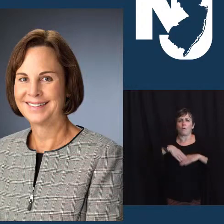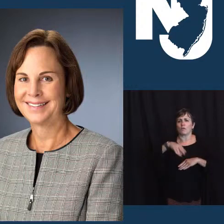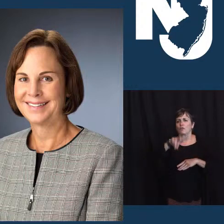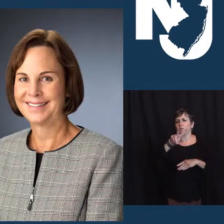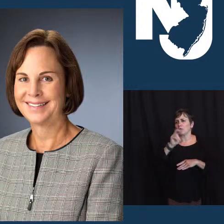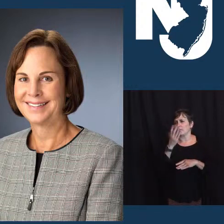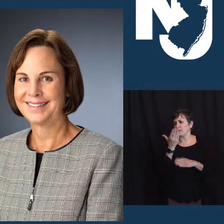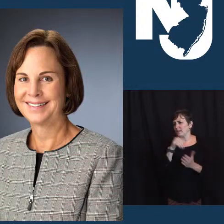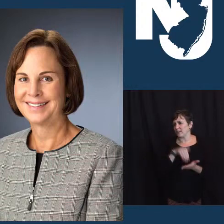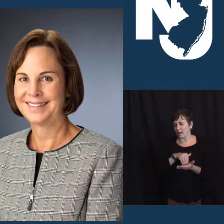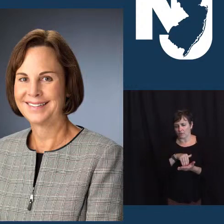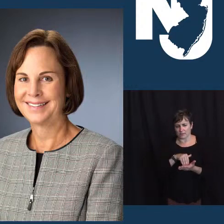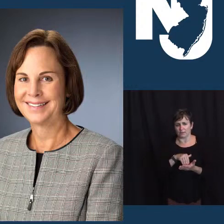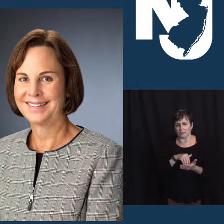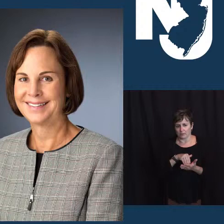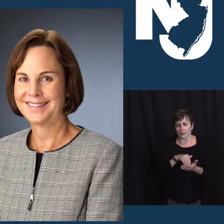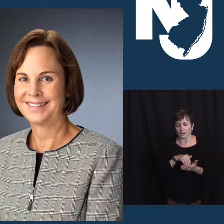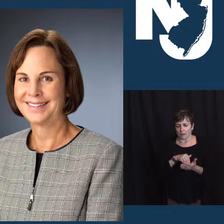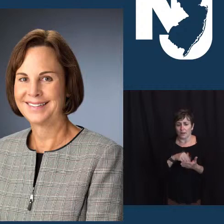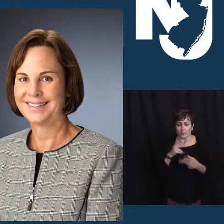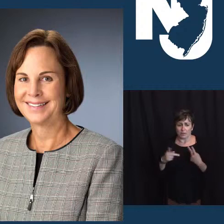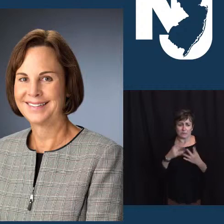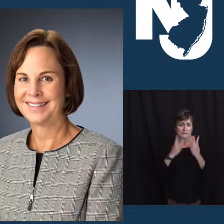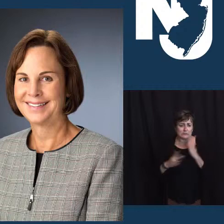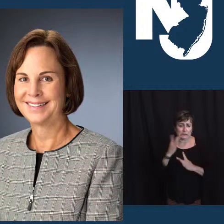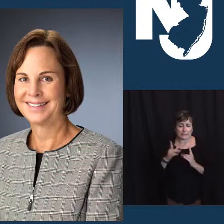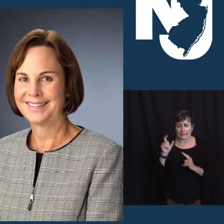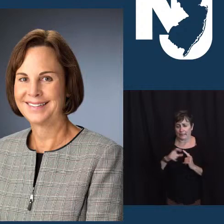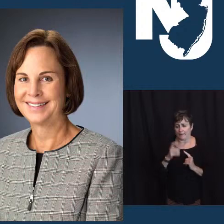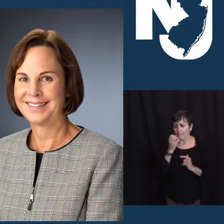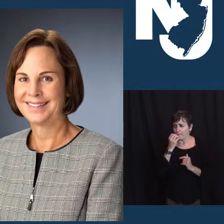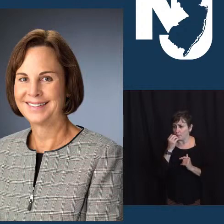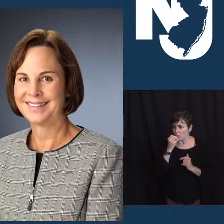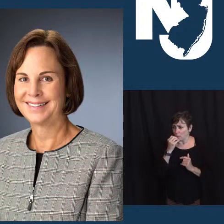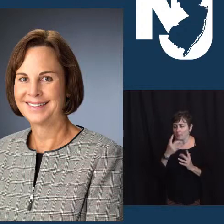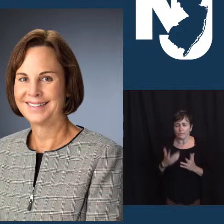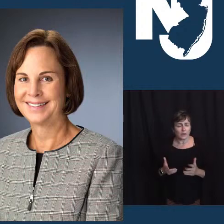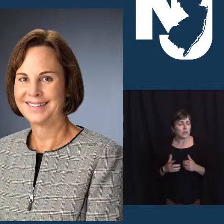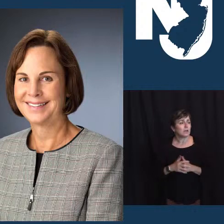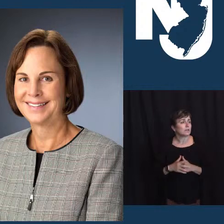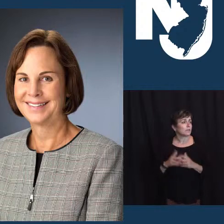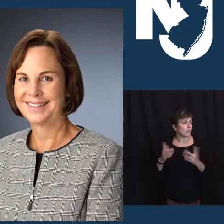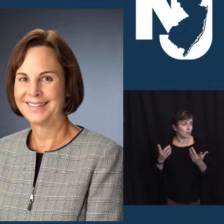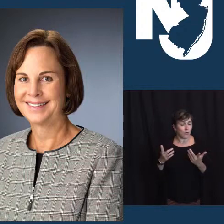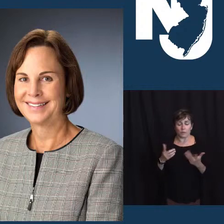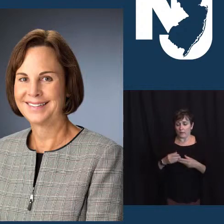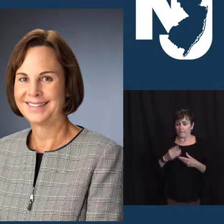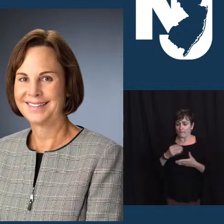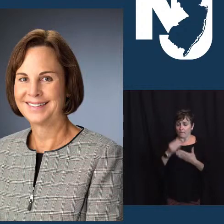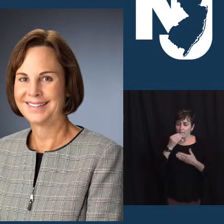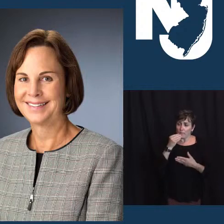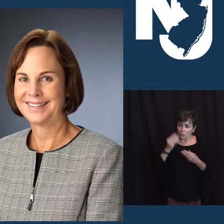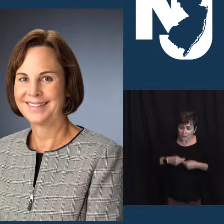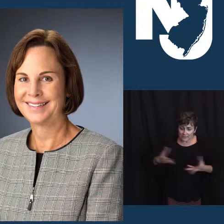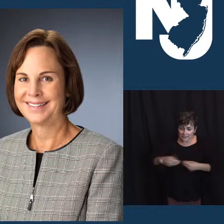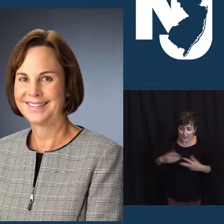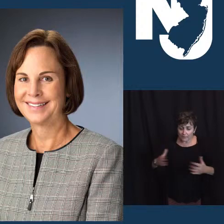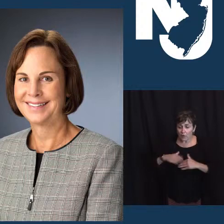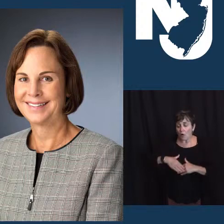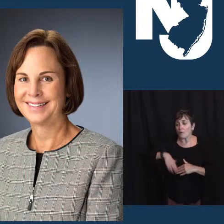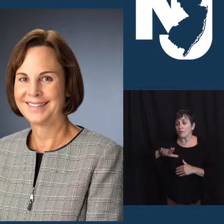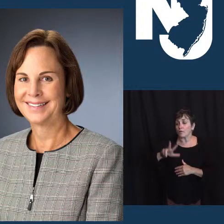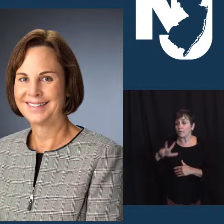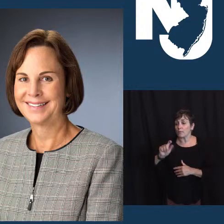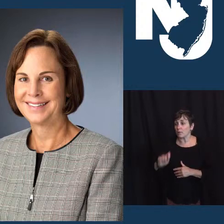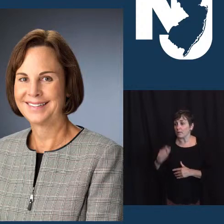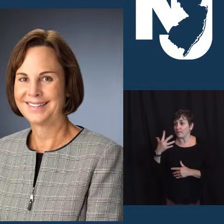and 70,000 kids. All totaled, over the past 15 months, Fulfill has delivered, you ready for this, more than